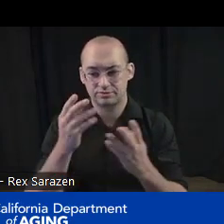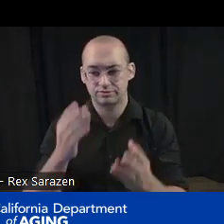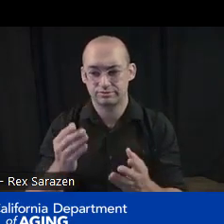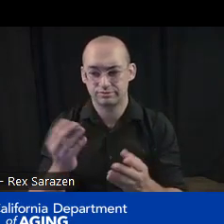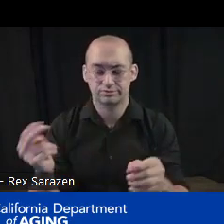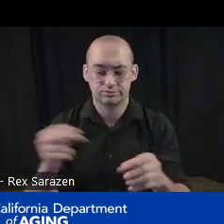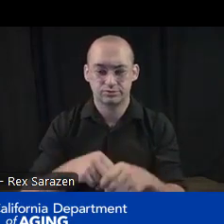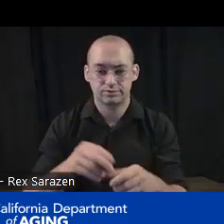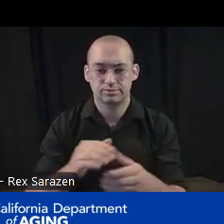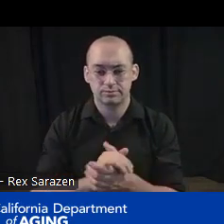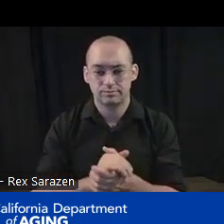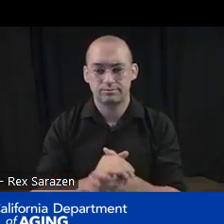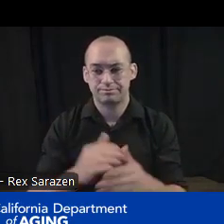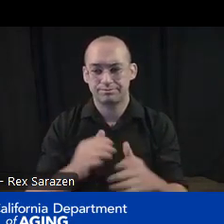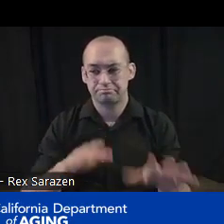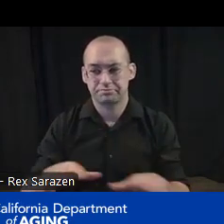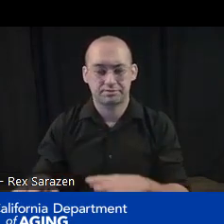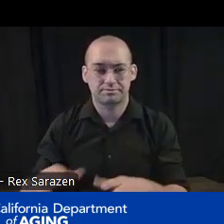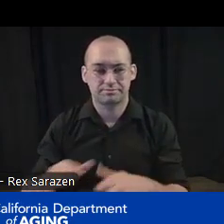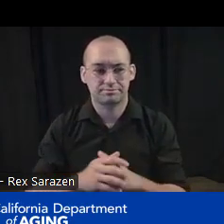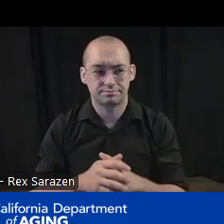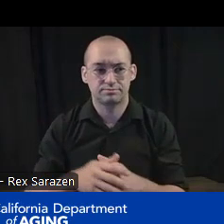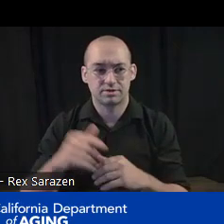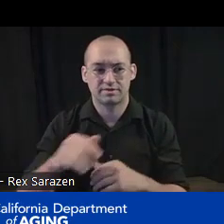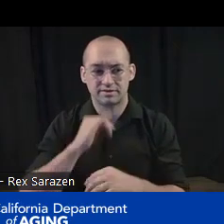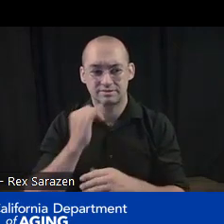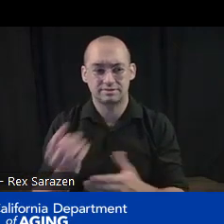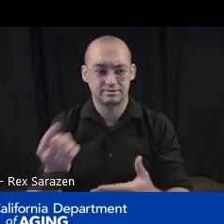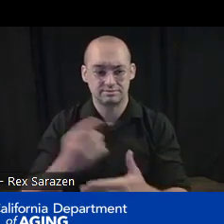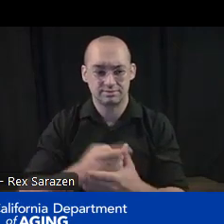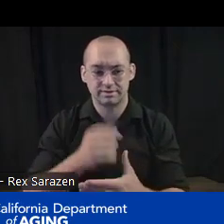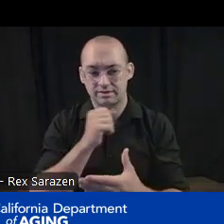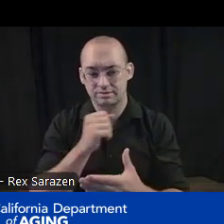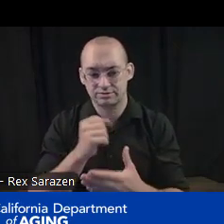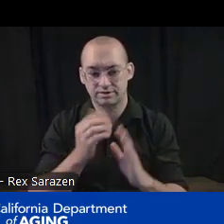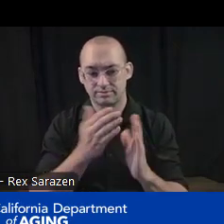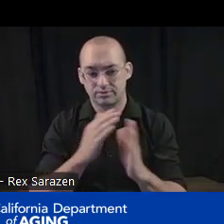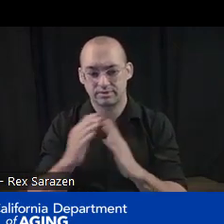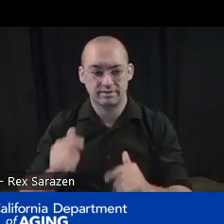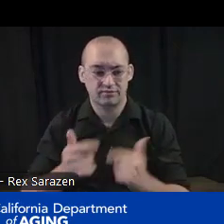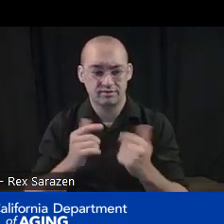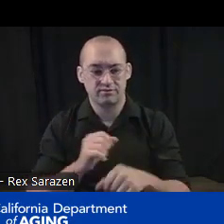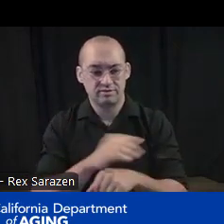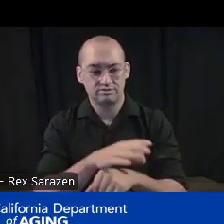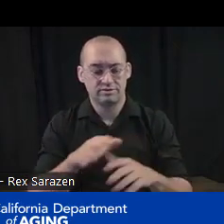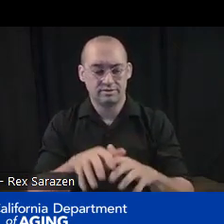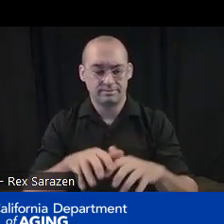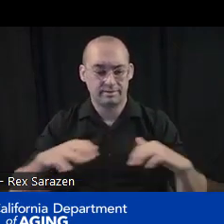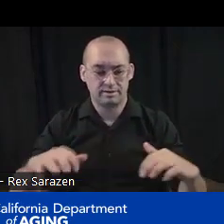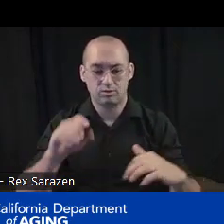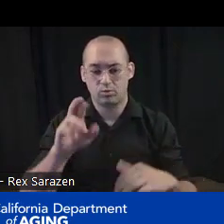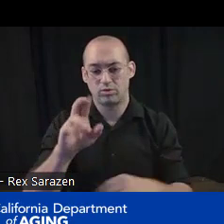on and get settled. This is the Disability and Aging Community Living Advisory Committee, or